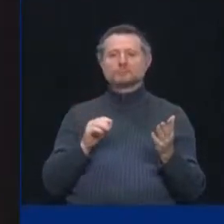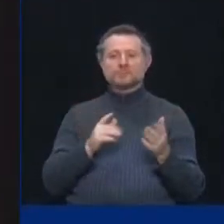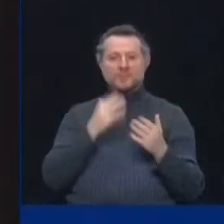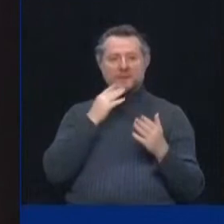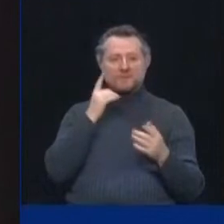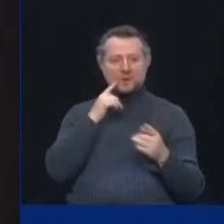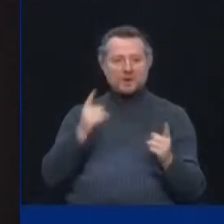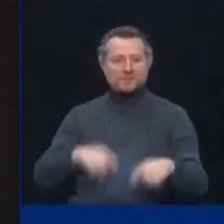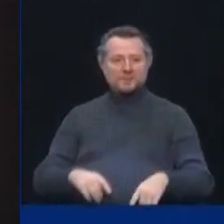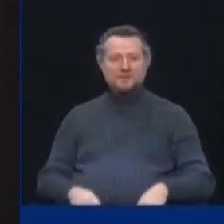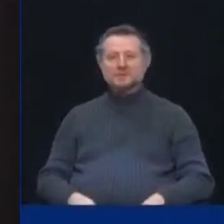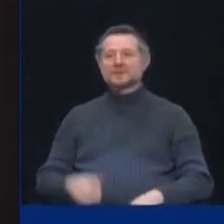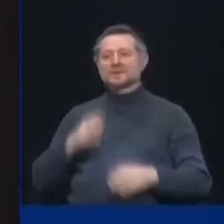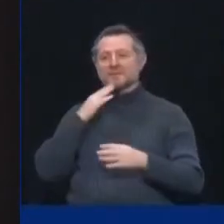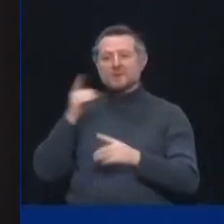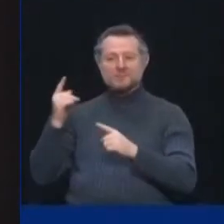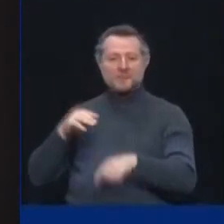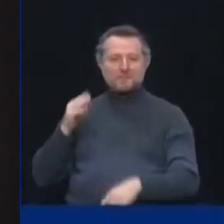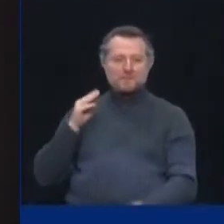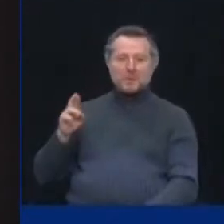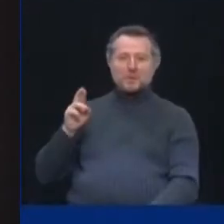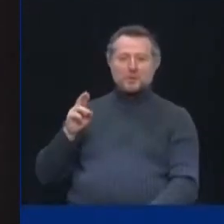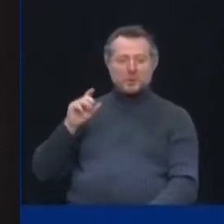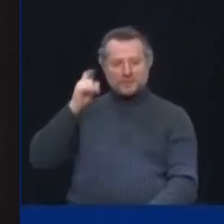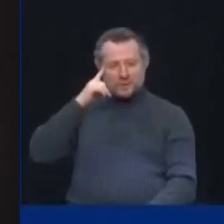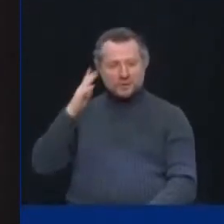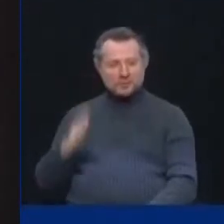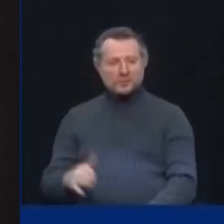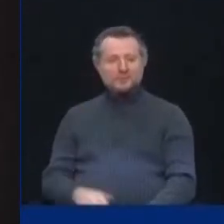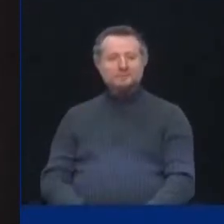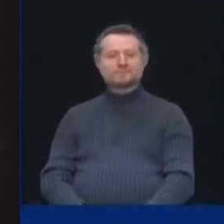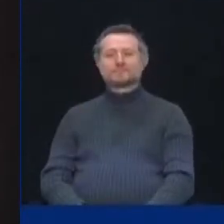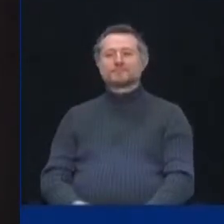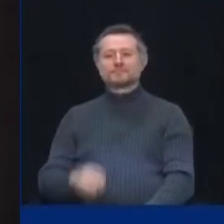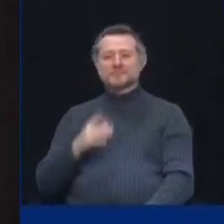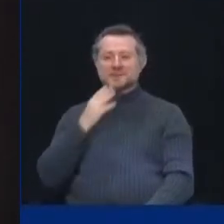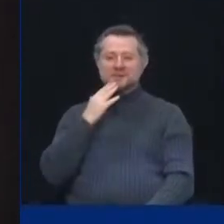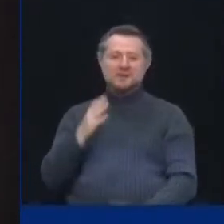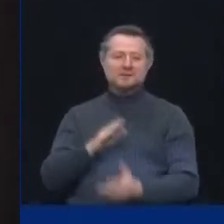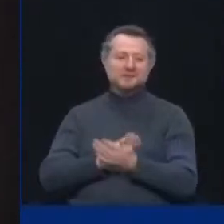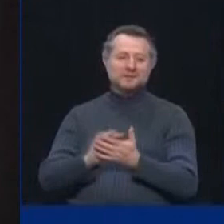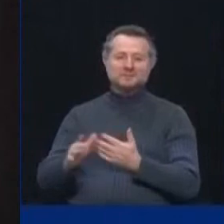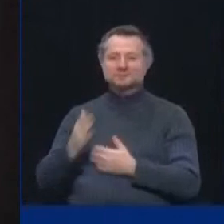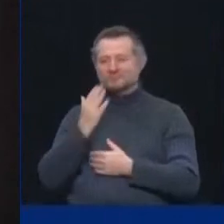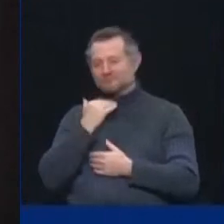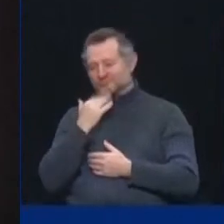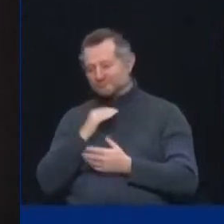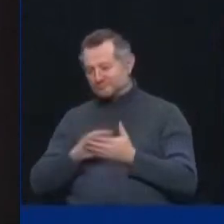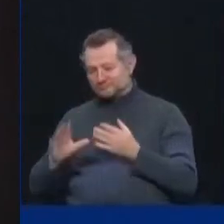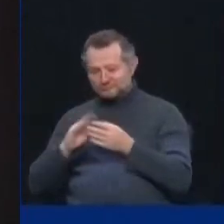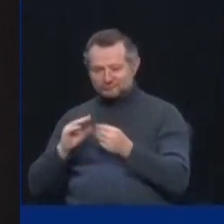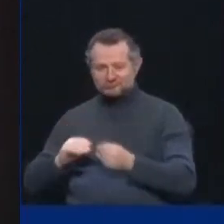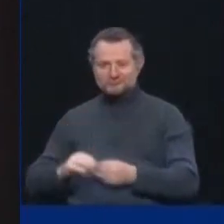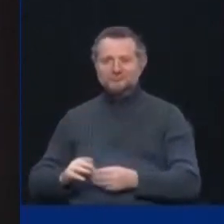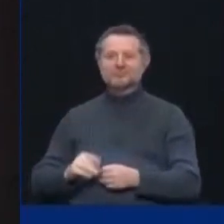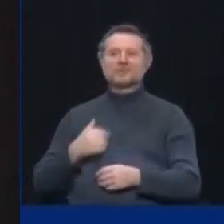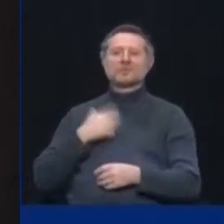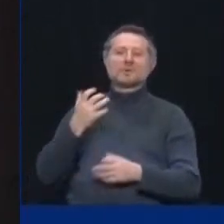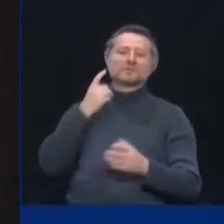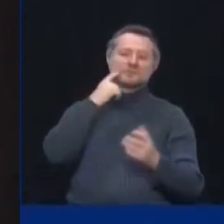Thank you, Mr. Governor, for having us here today. Thank you for those kind words. I want to acknowledge a few people